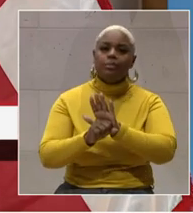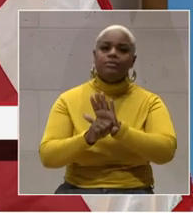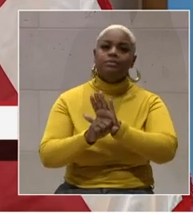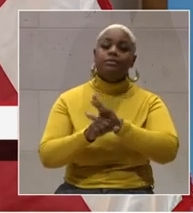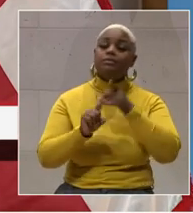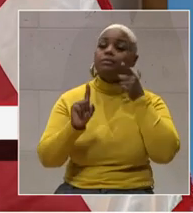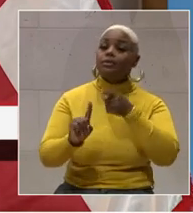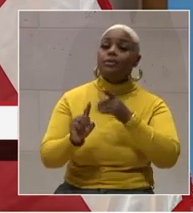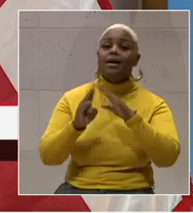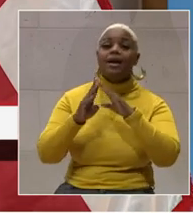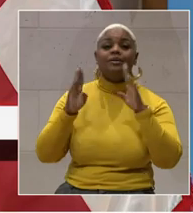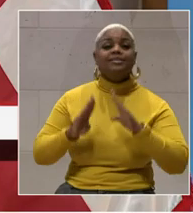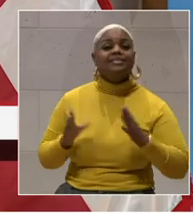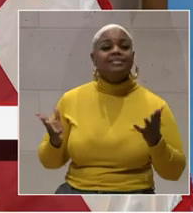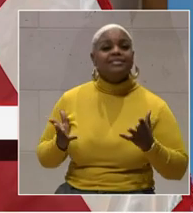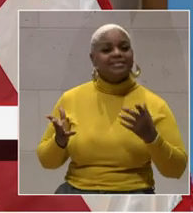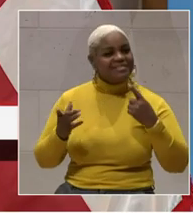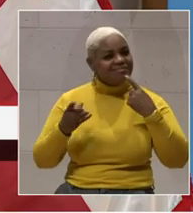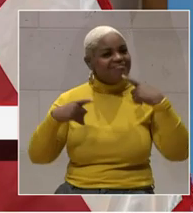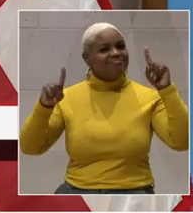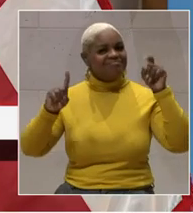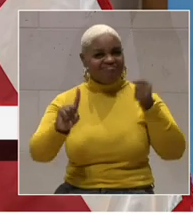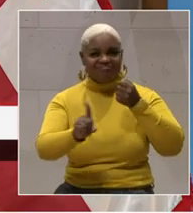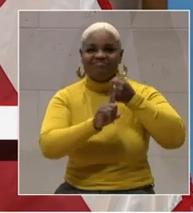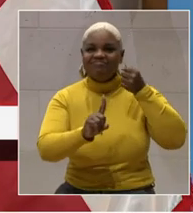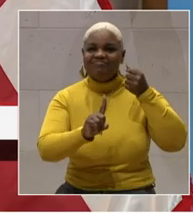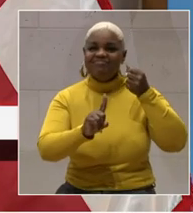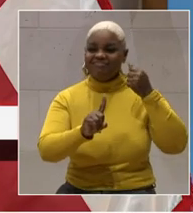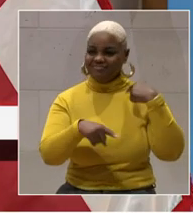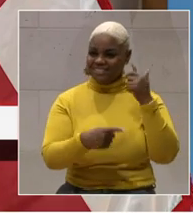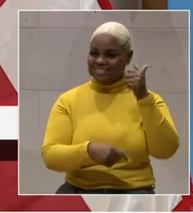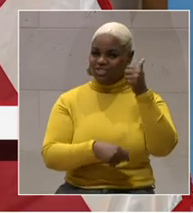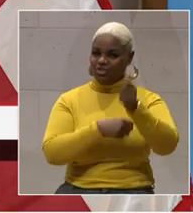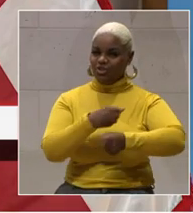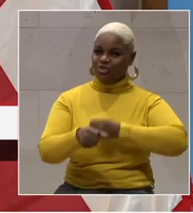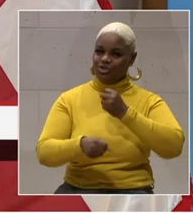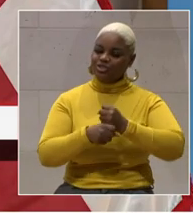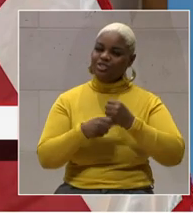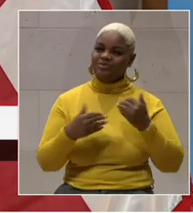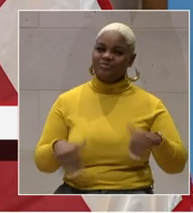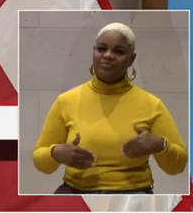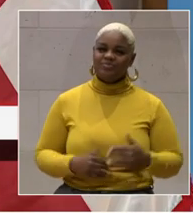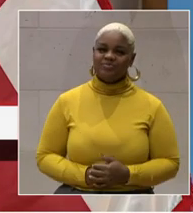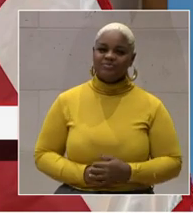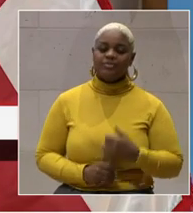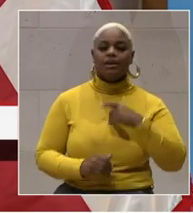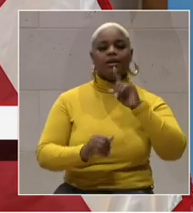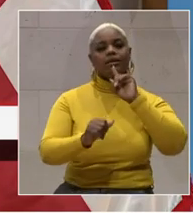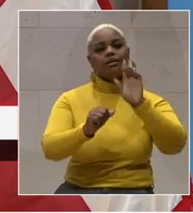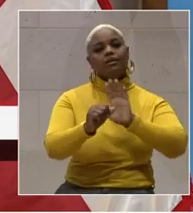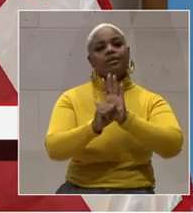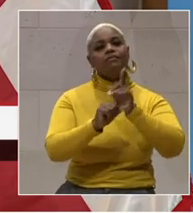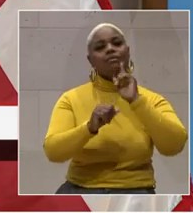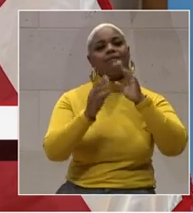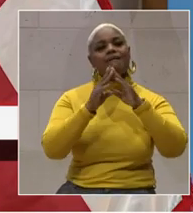as D.C. mayor, both in financial commitments to our Housing Production Trust Fund. We've